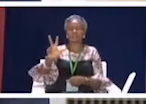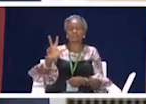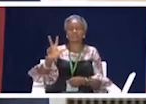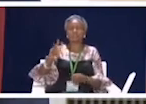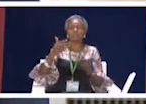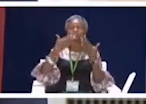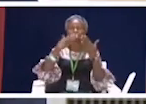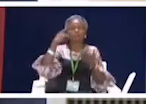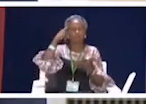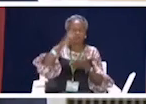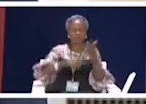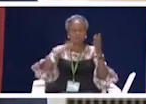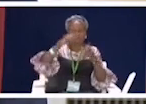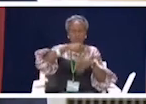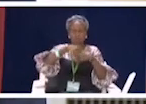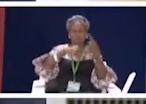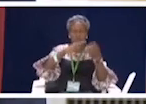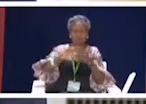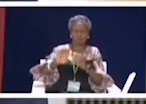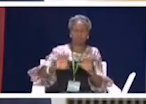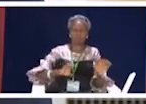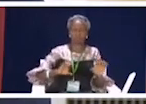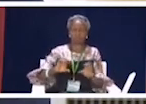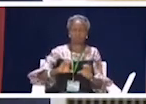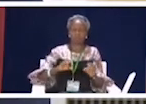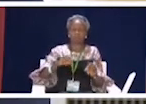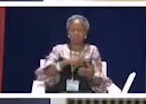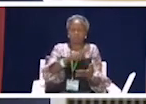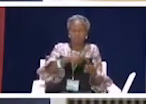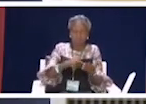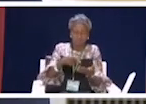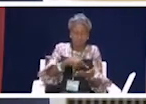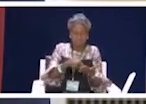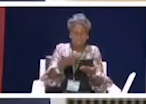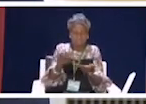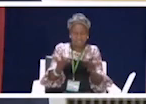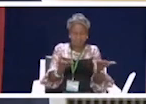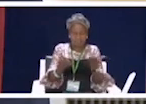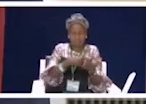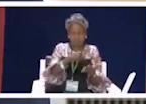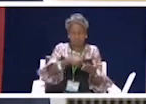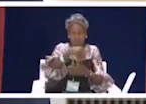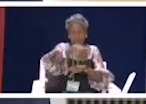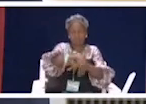Thank you for what we are going to do during this service tonight.